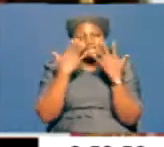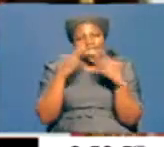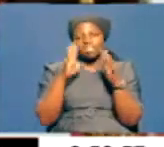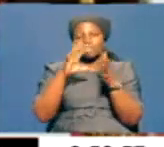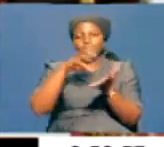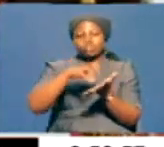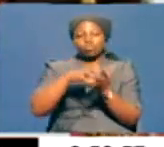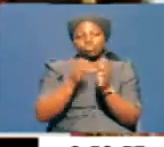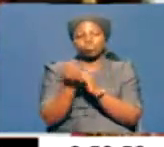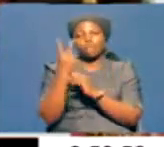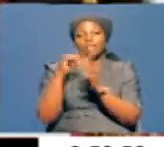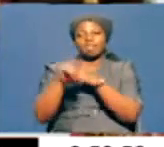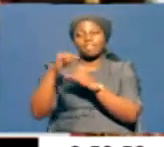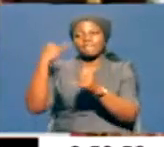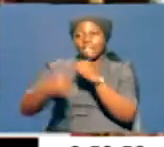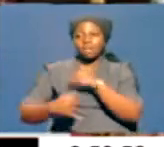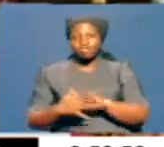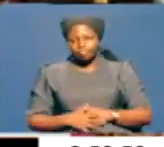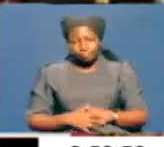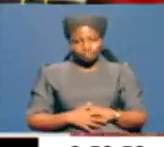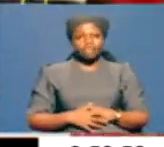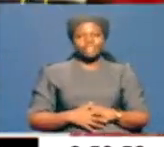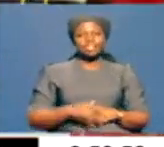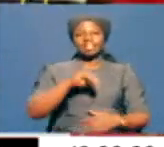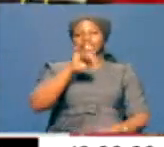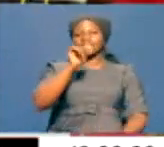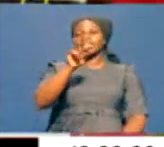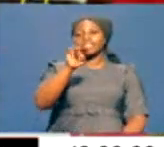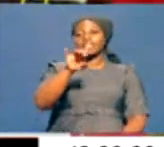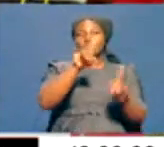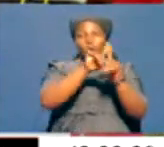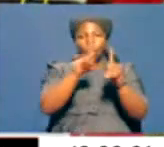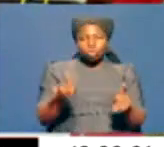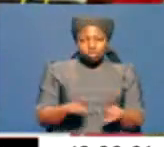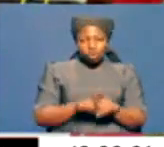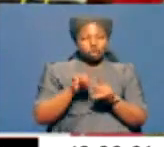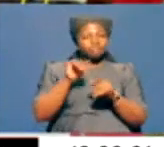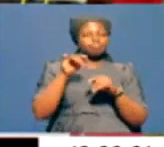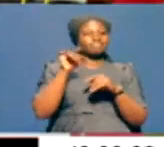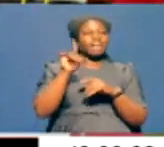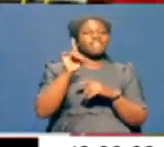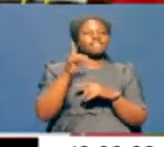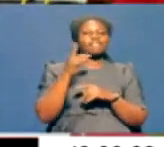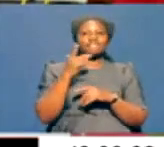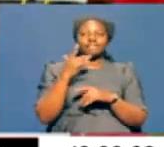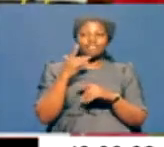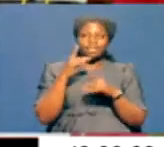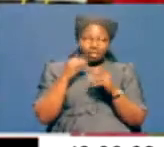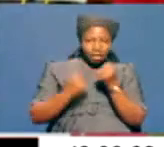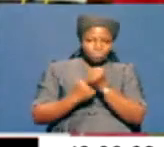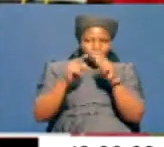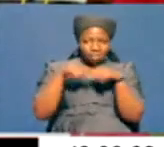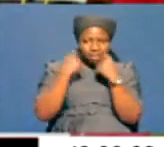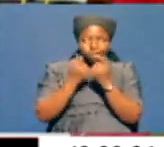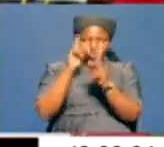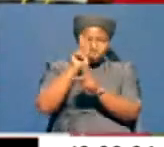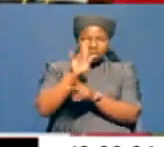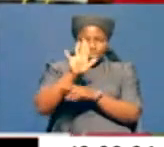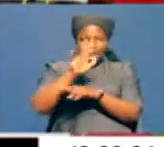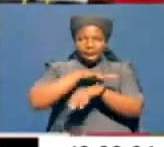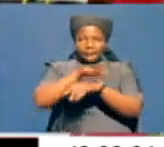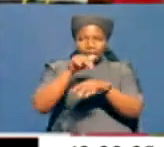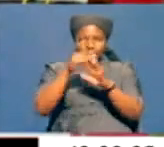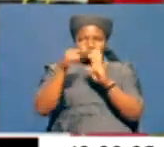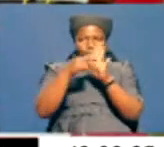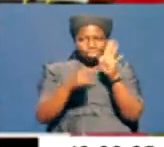the final. Malkia striker setter Jane Wacu, on her part, is a beat of our team retaining the National League title after the national